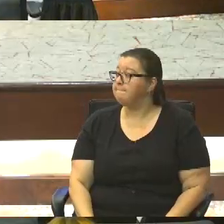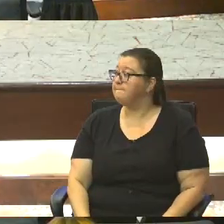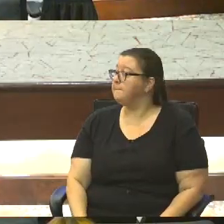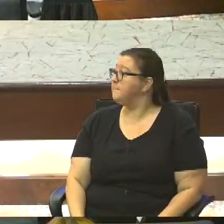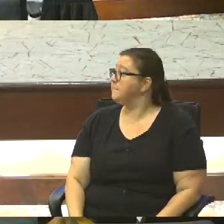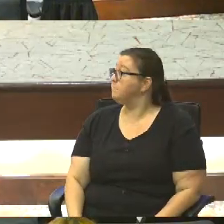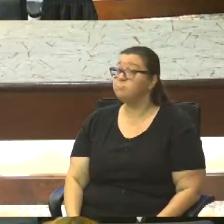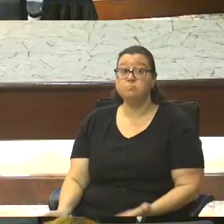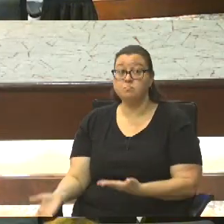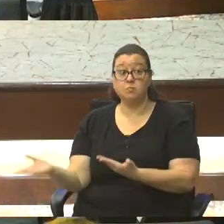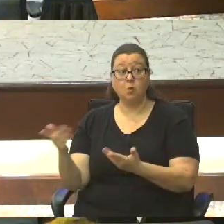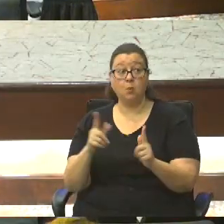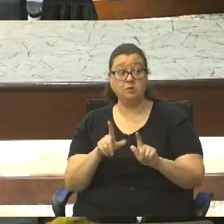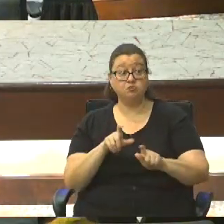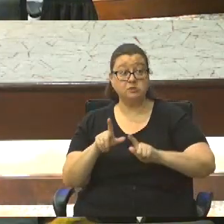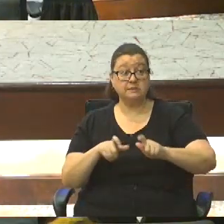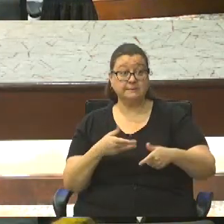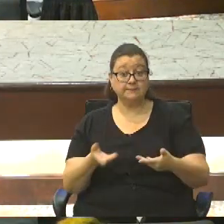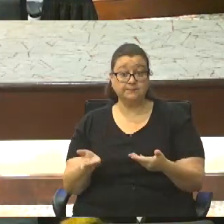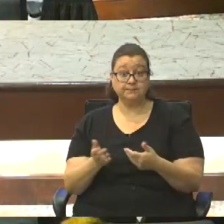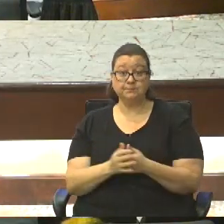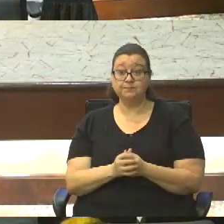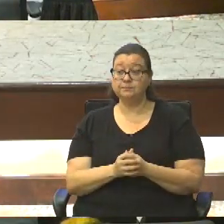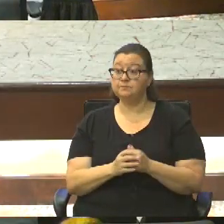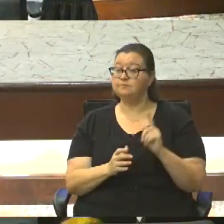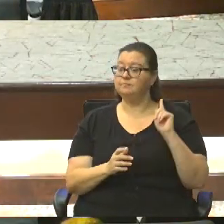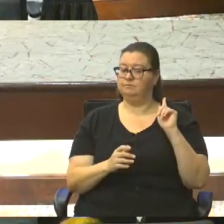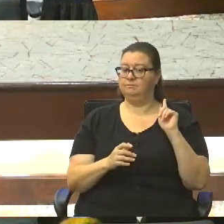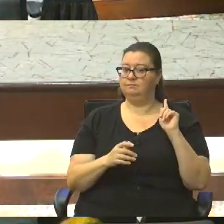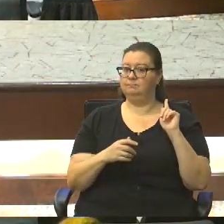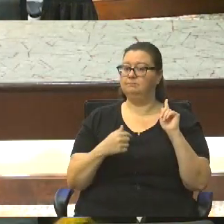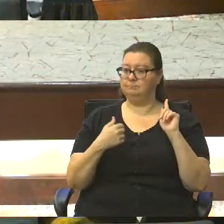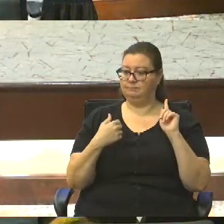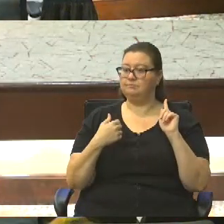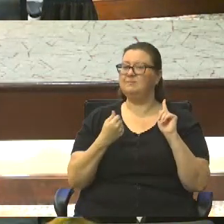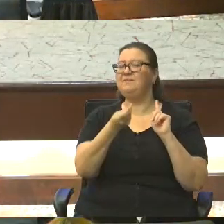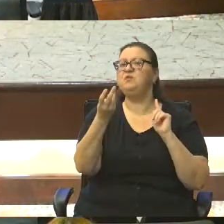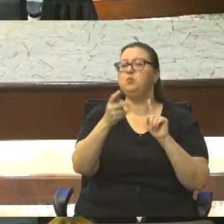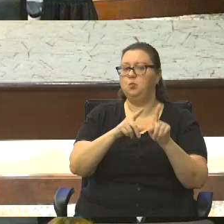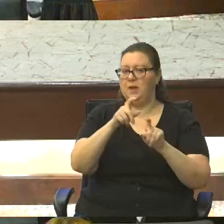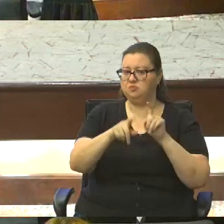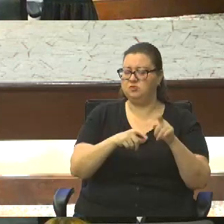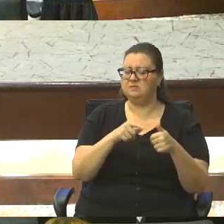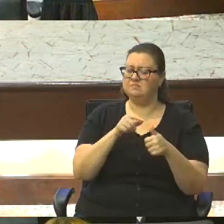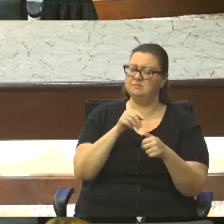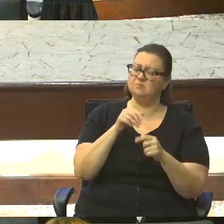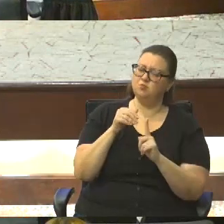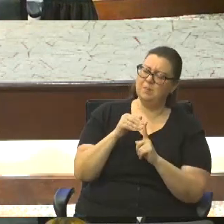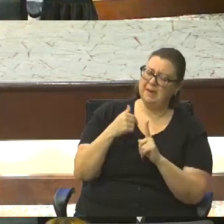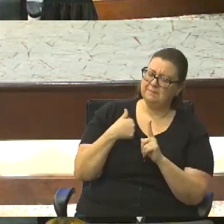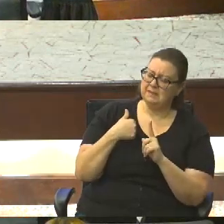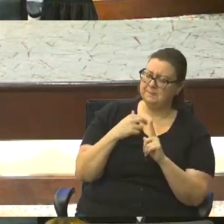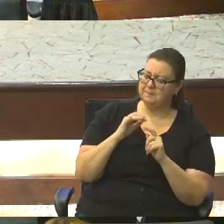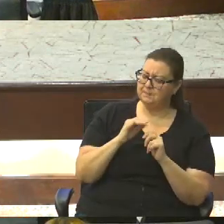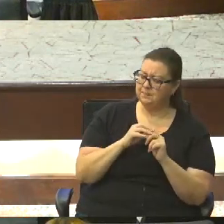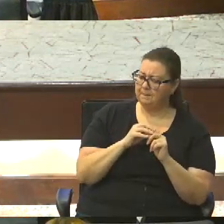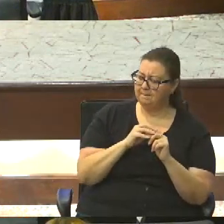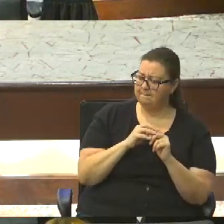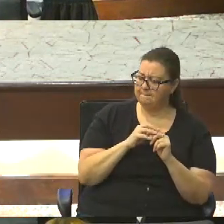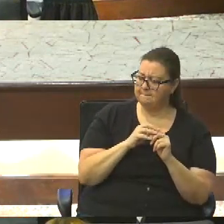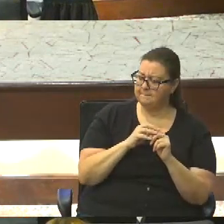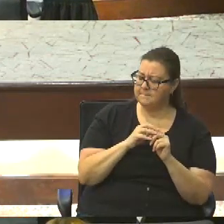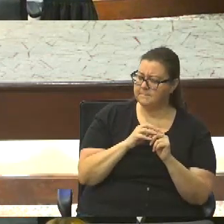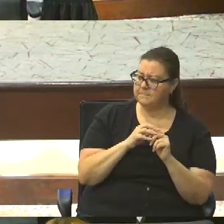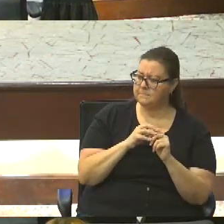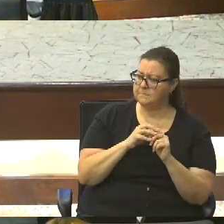Any questions for Mr. Reisman? Yes, Michael, thank you very much. I have a couple questions. Remind me, what are the